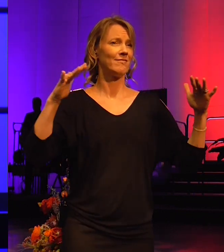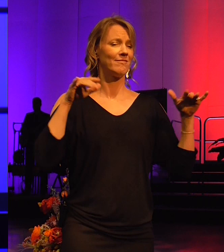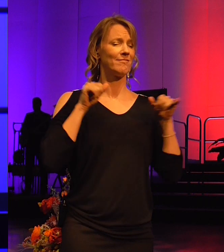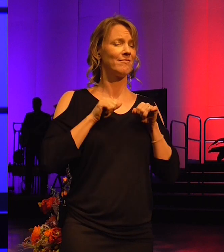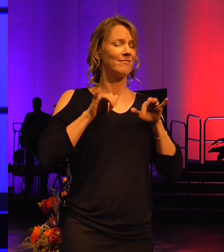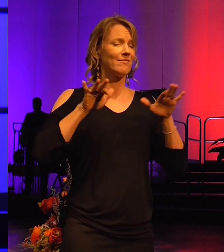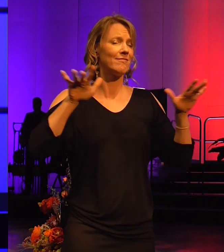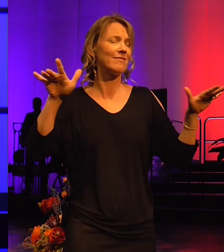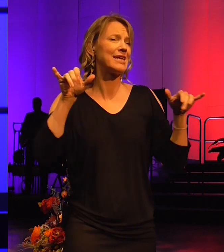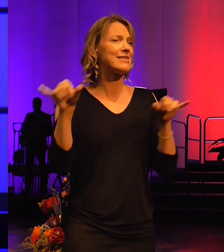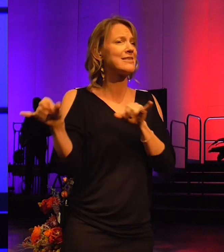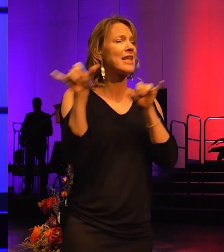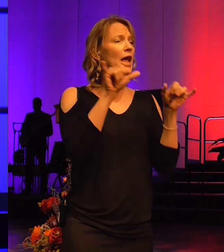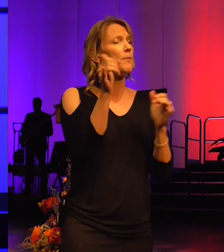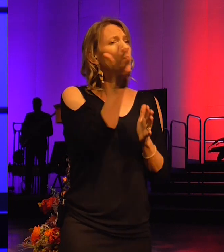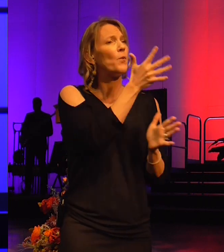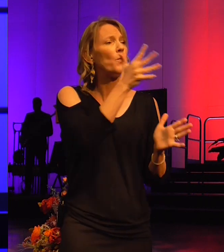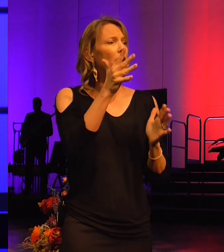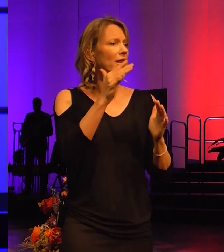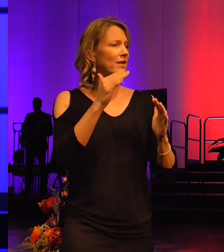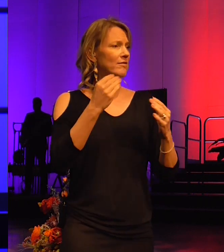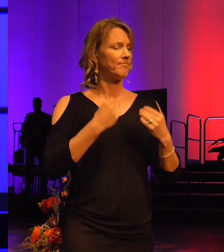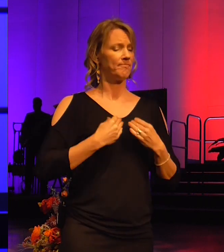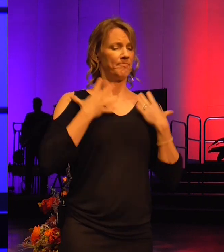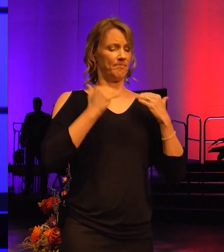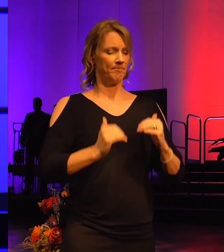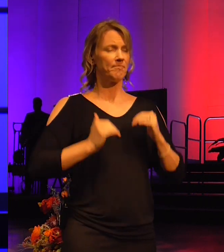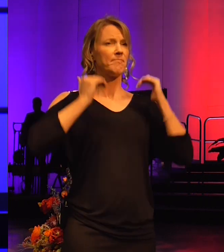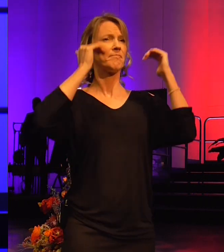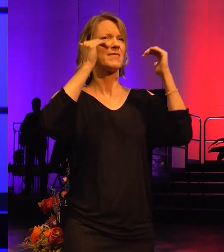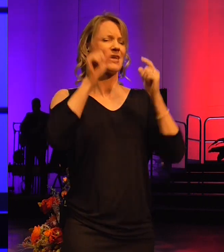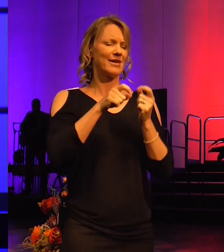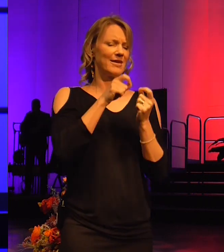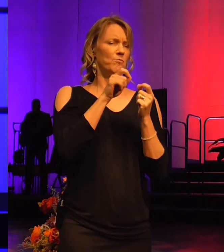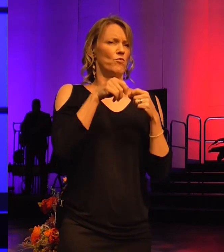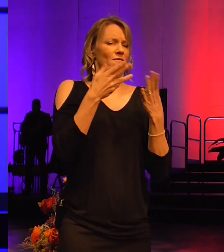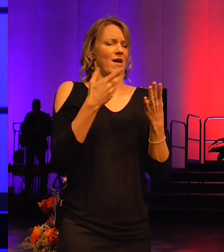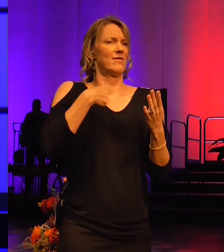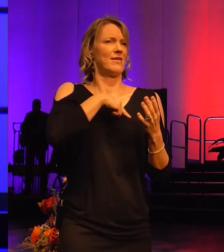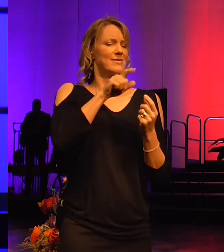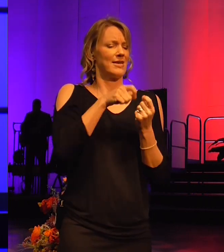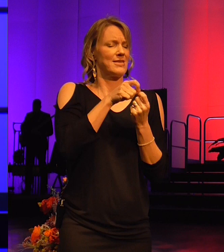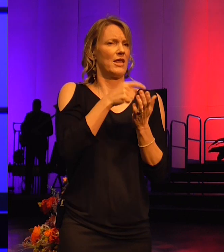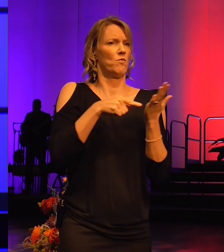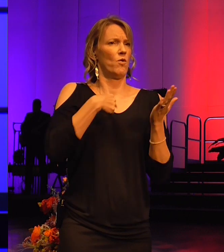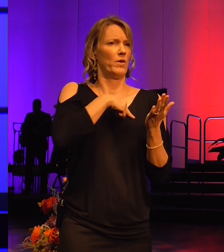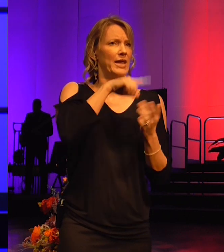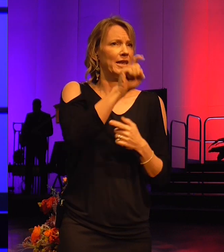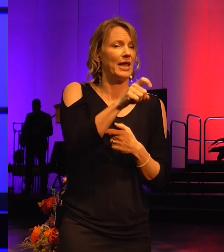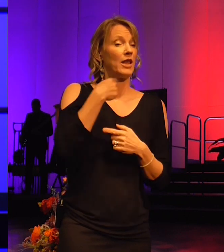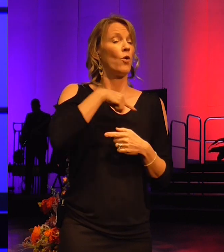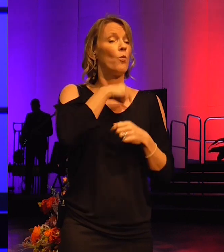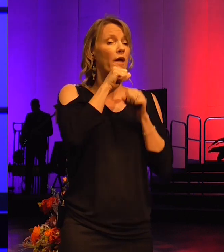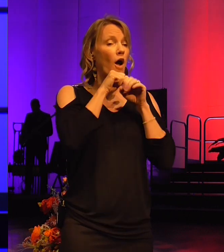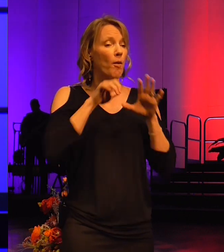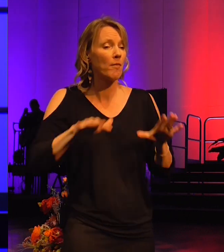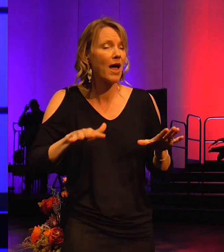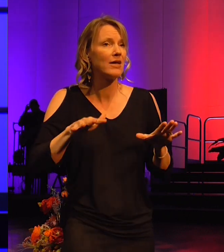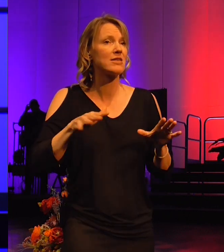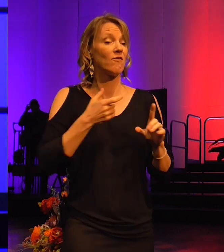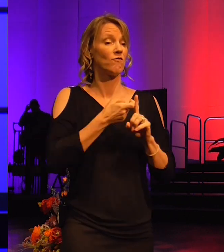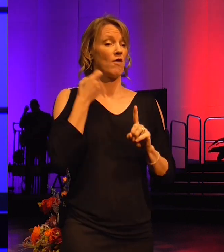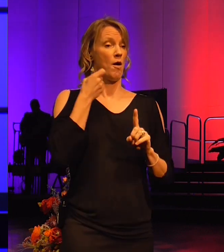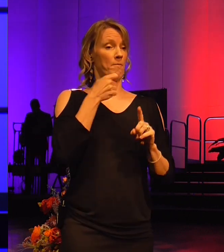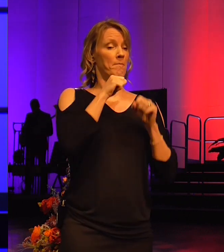wind and lifts us and gives us exactly what we need. We are blessed. And out of this